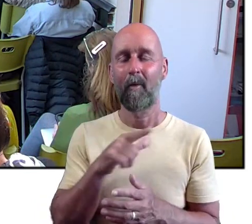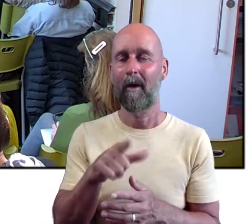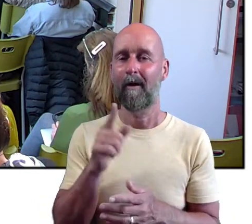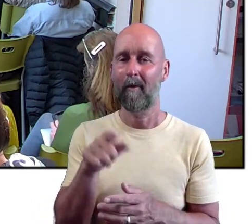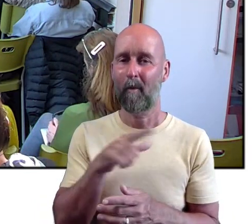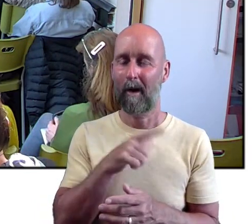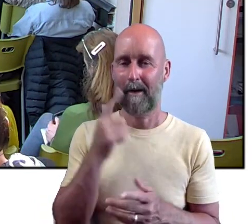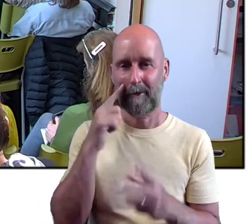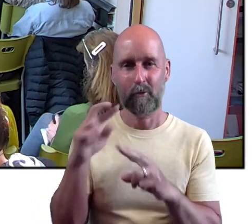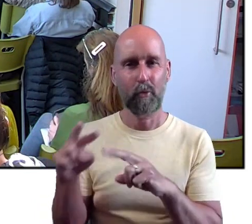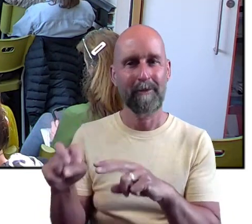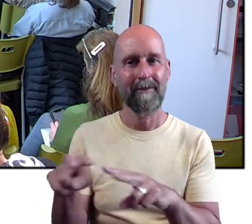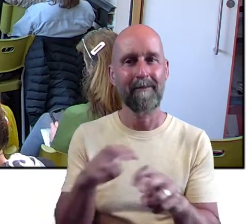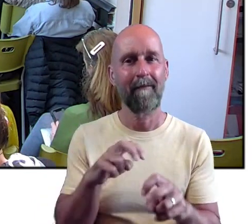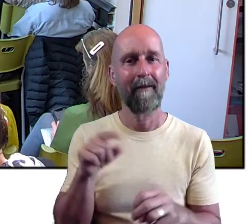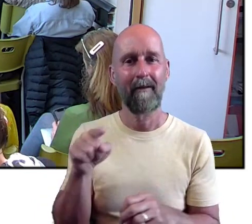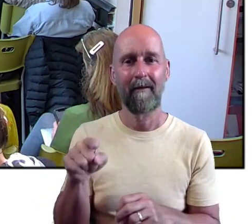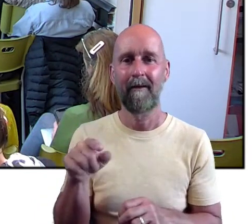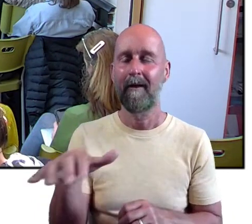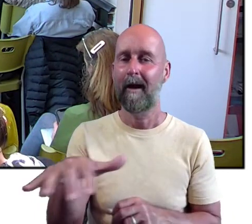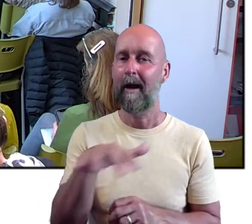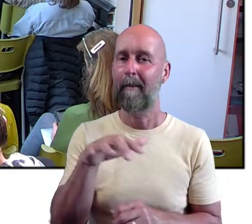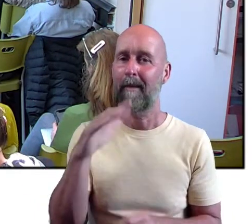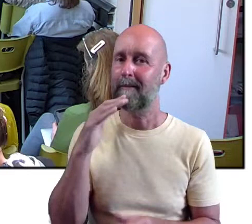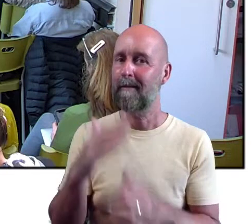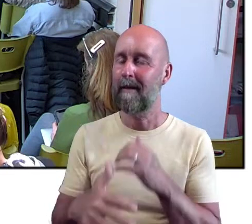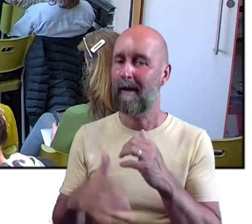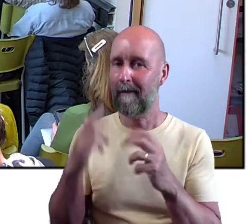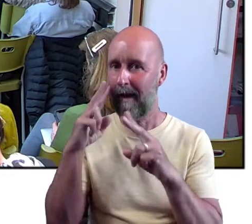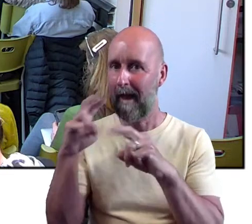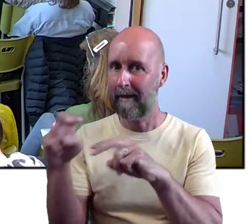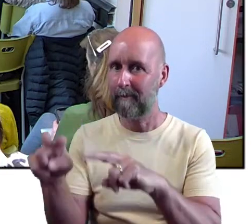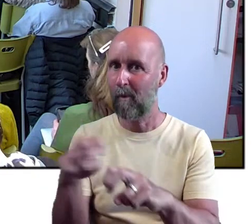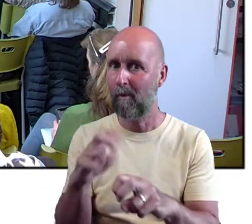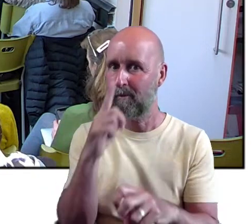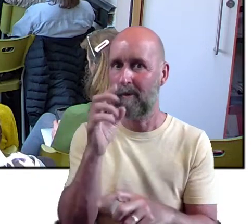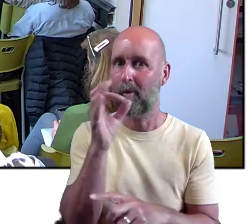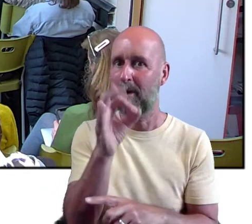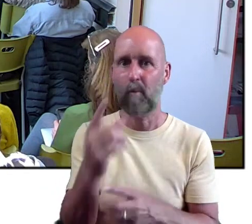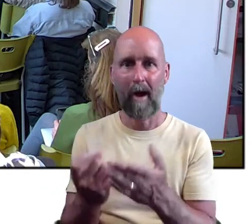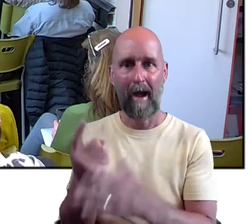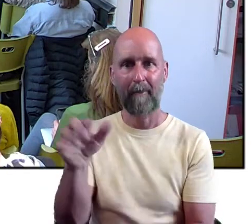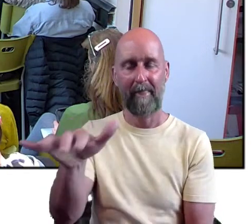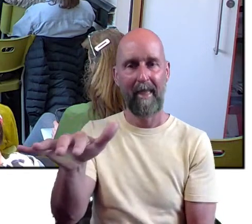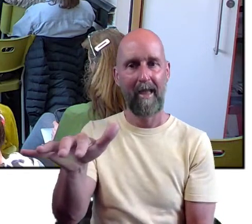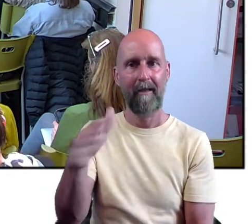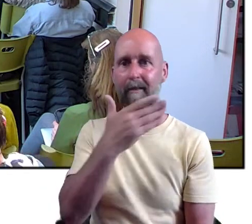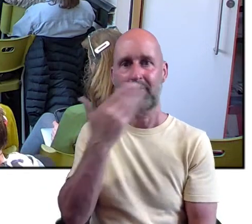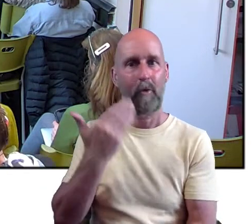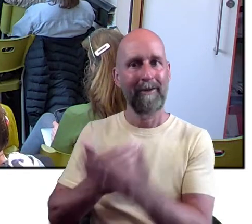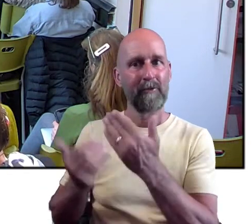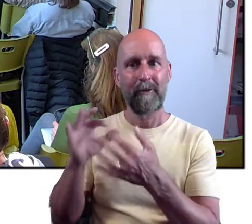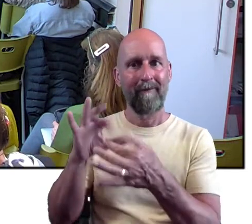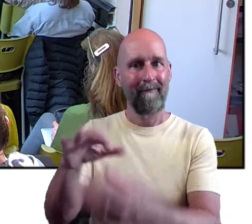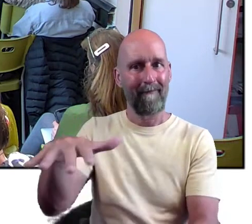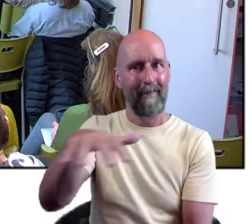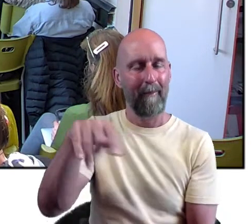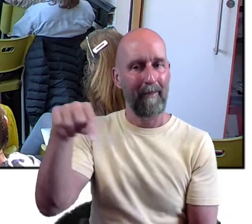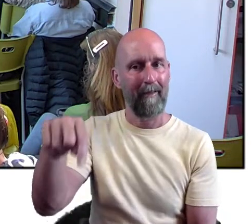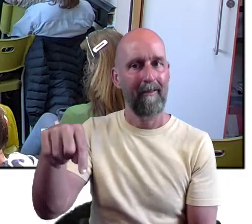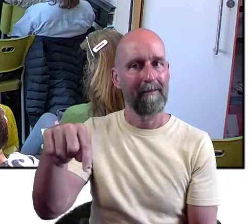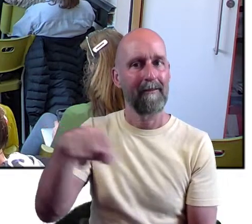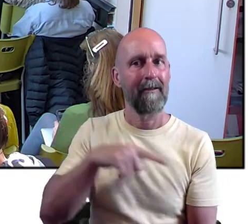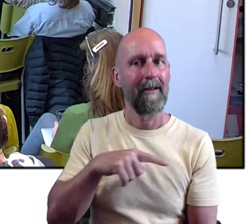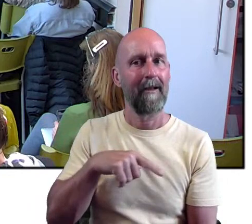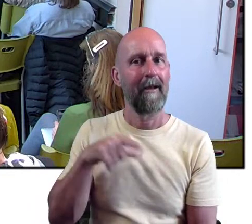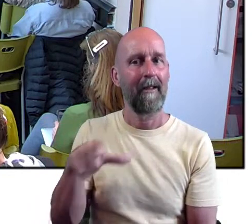a space that has never been explored. So you can't ask the question, what happened there? It doesn't have a history. You still consider that a location-based